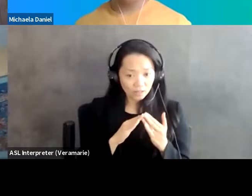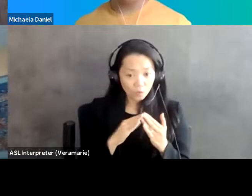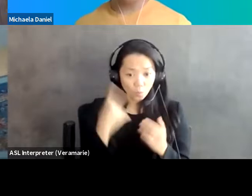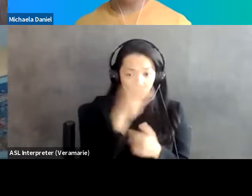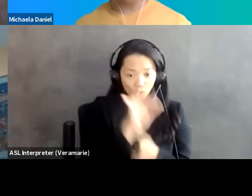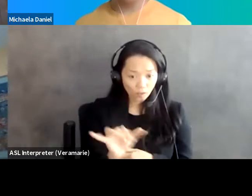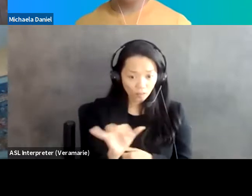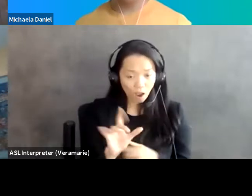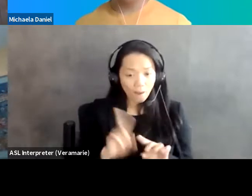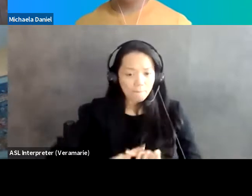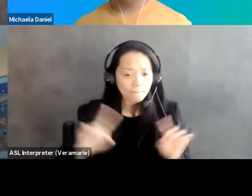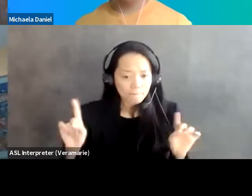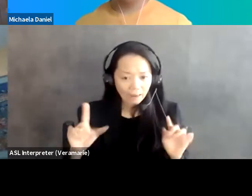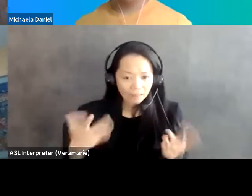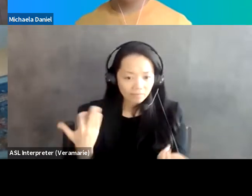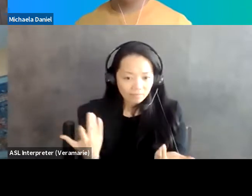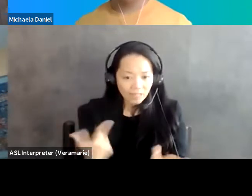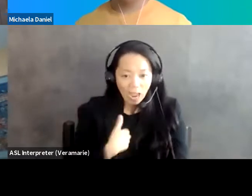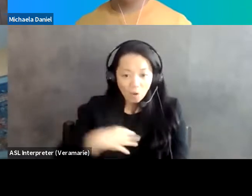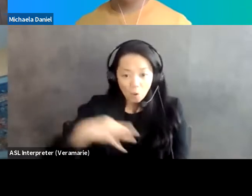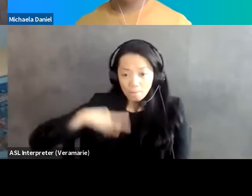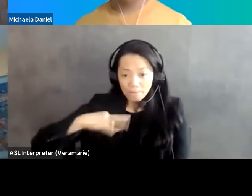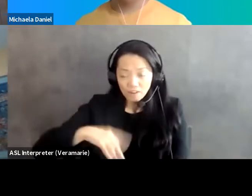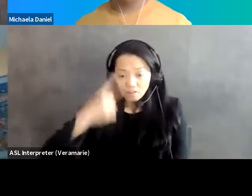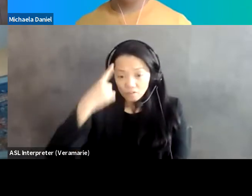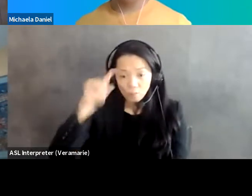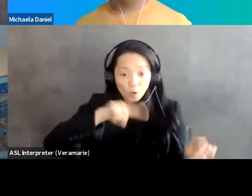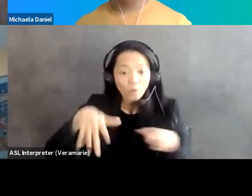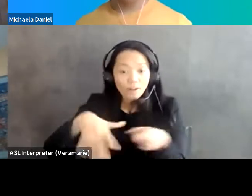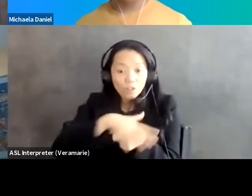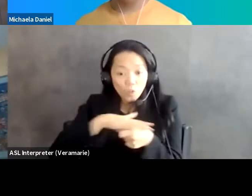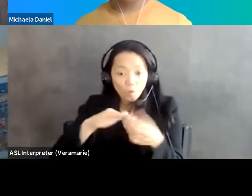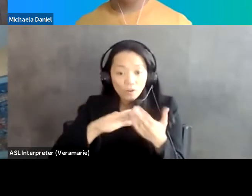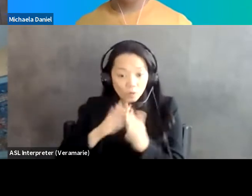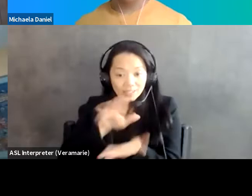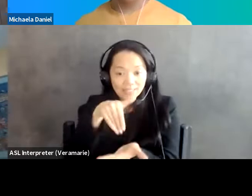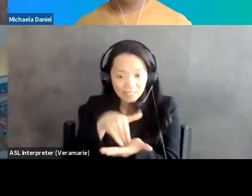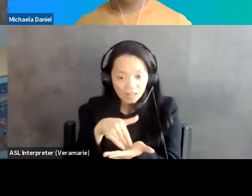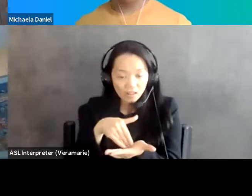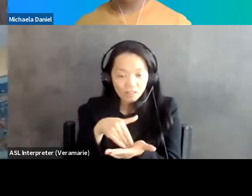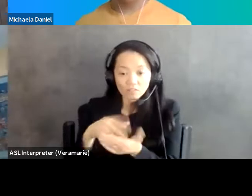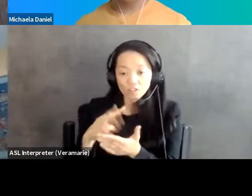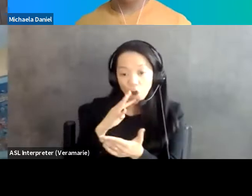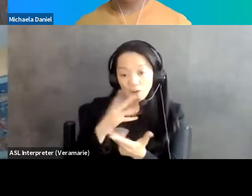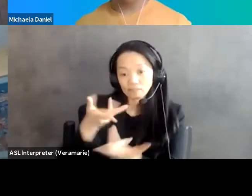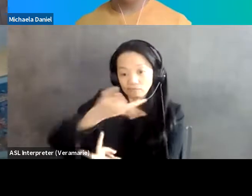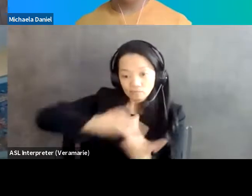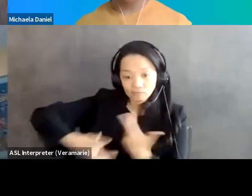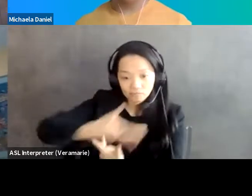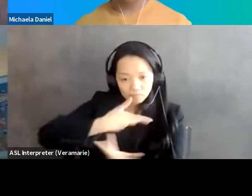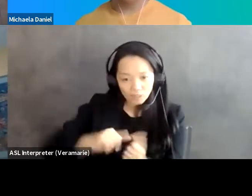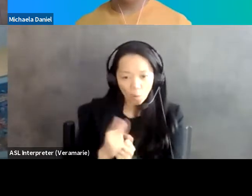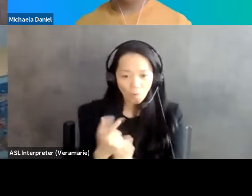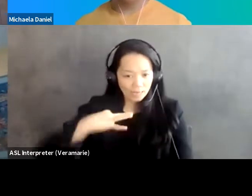look like, but I would only benefit from going to the local community center, talking to folks there. I would